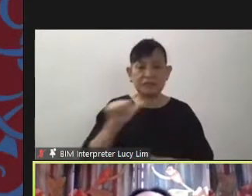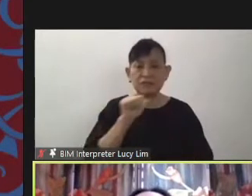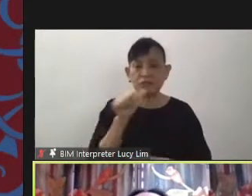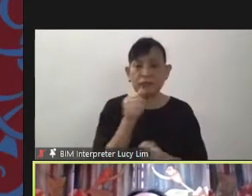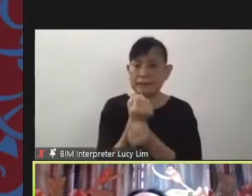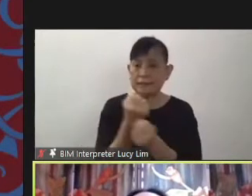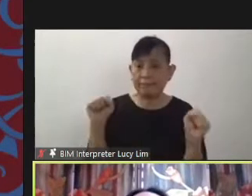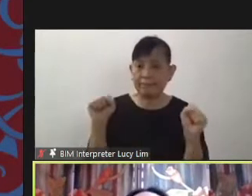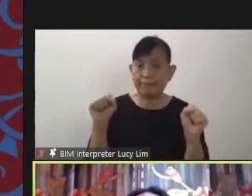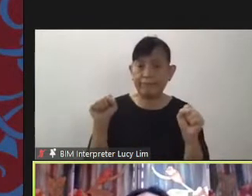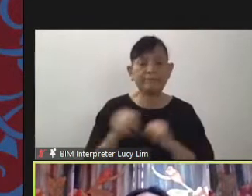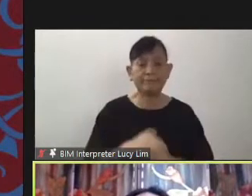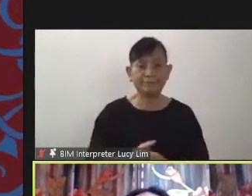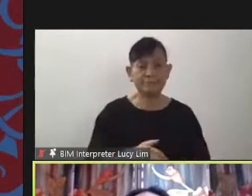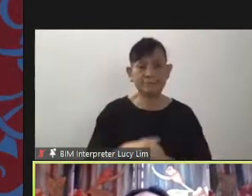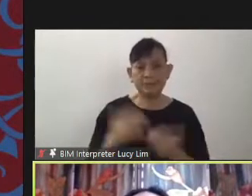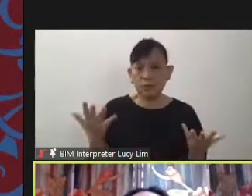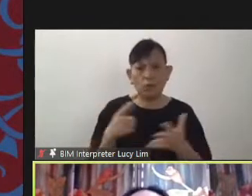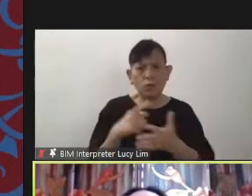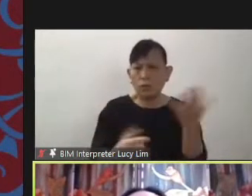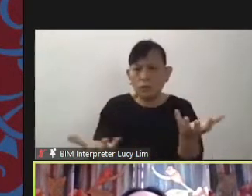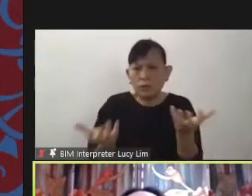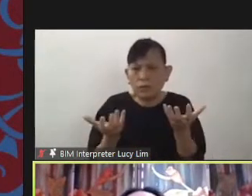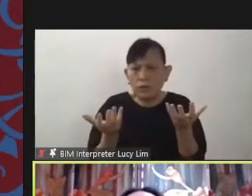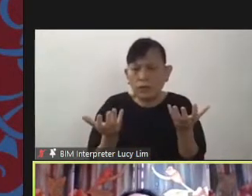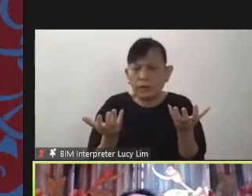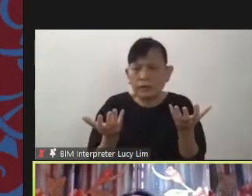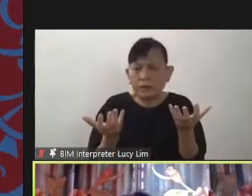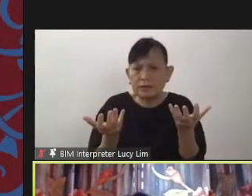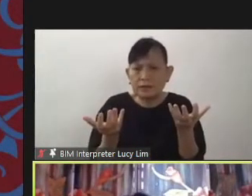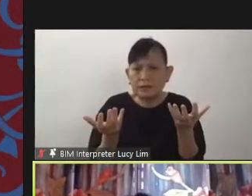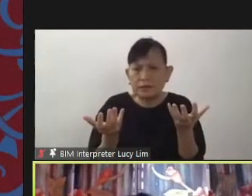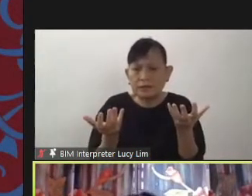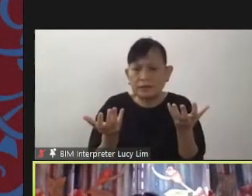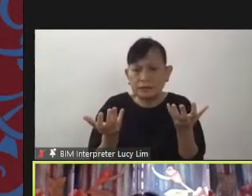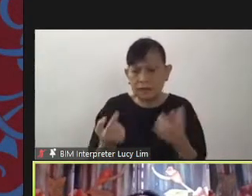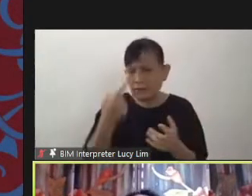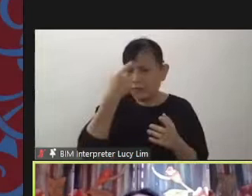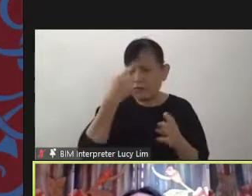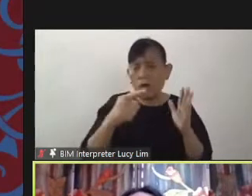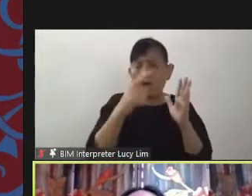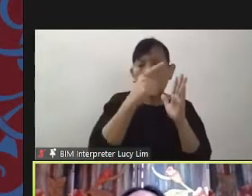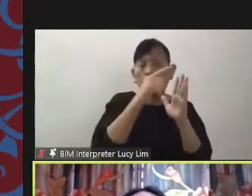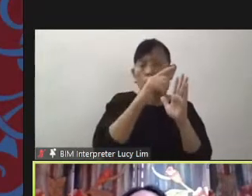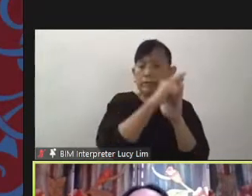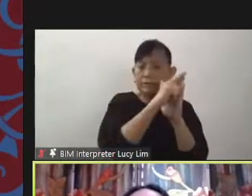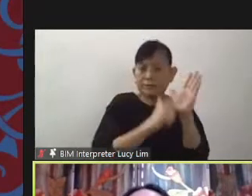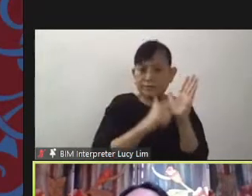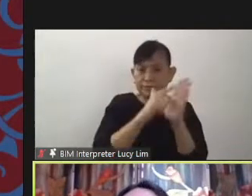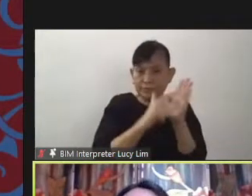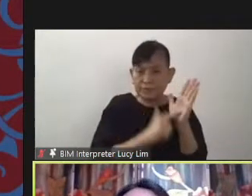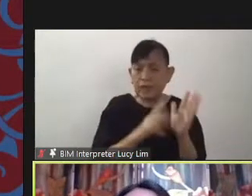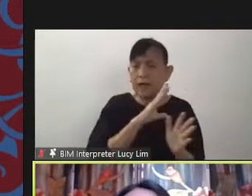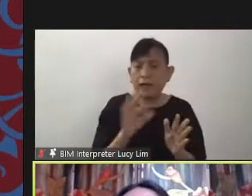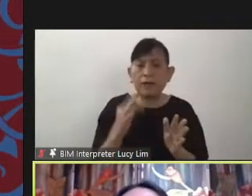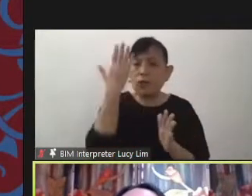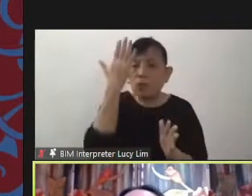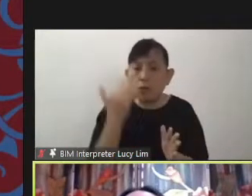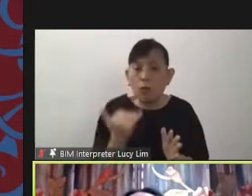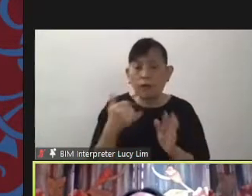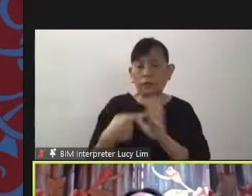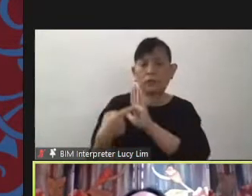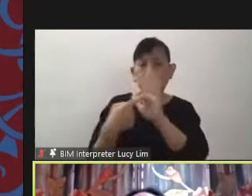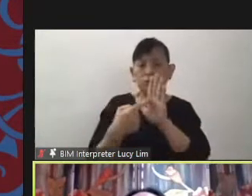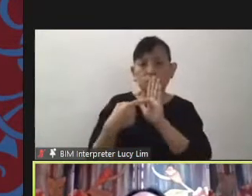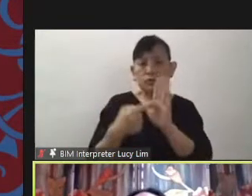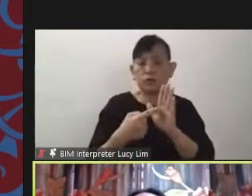So what are our demands? So when it comes to legislations and policies, and why we're highlighting more towards law,